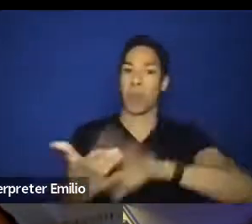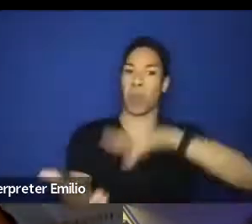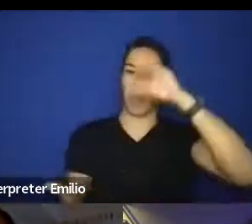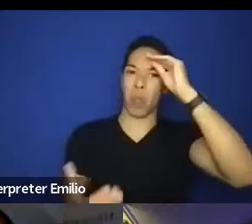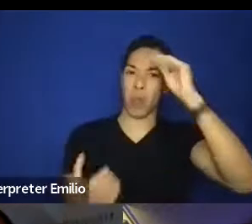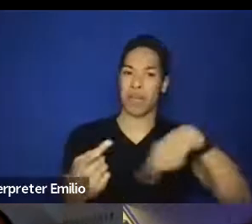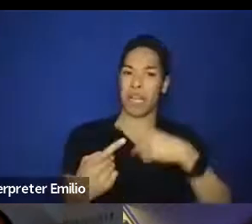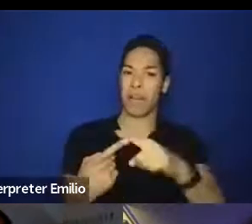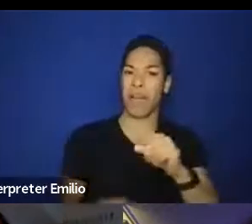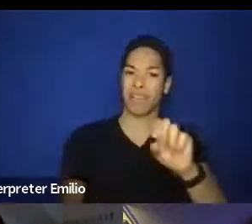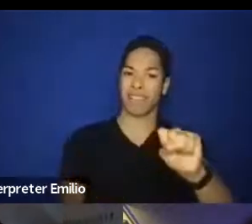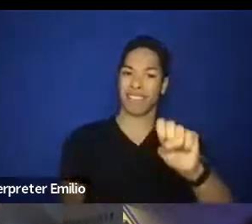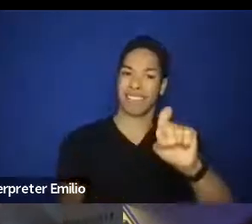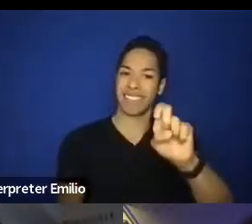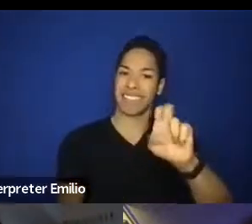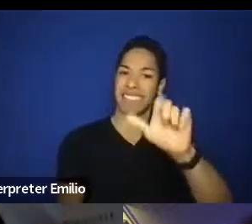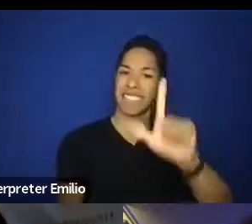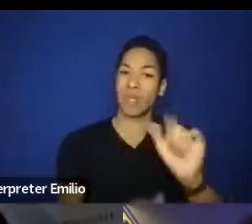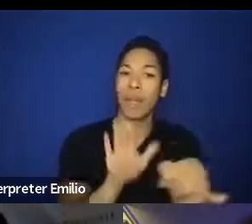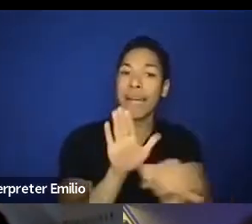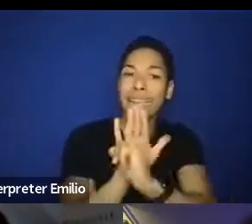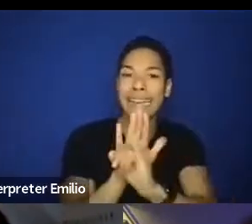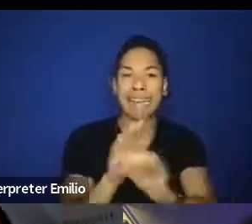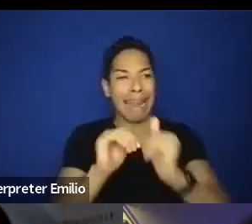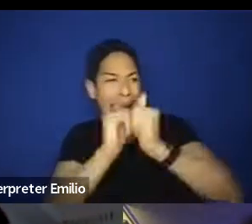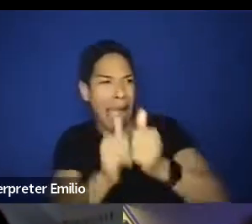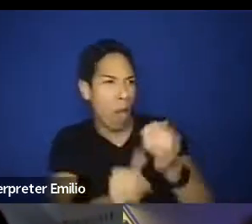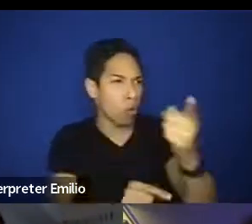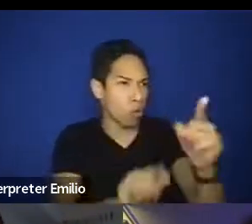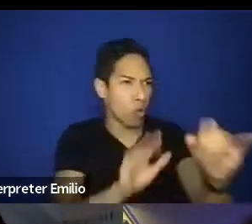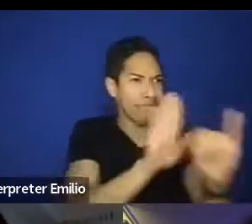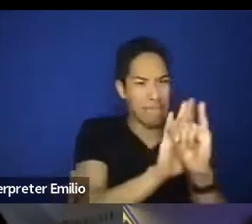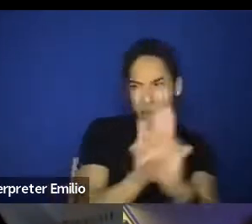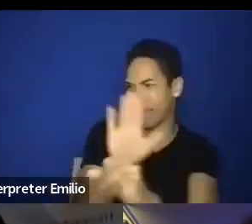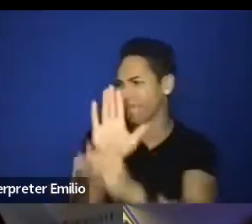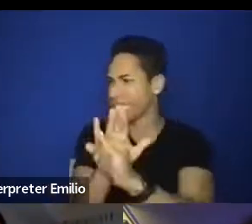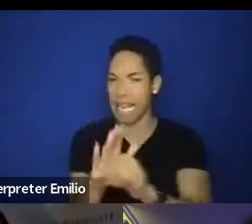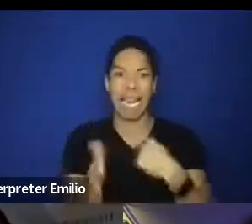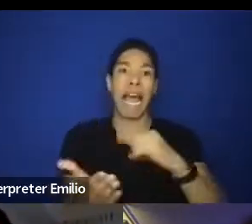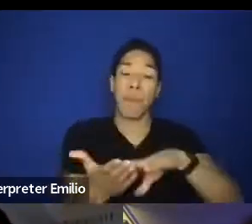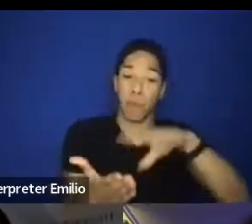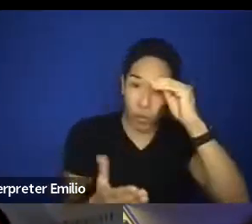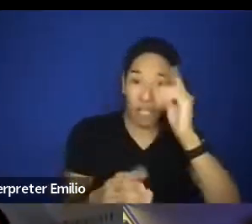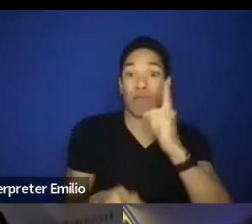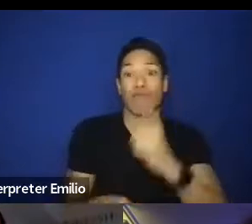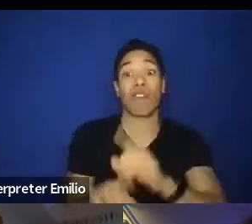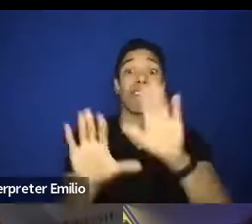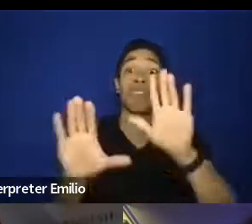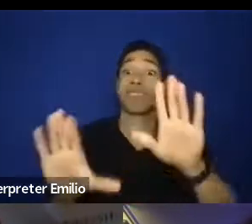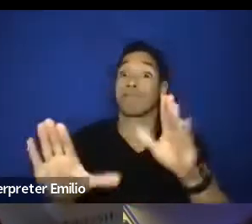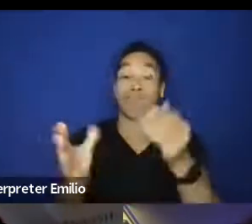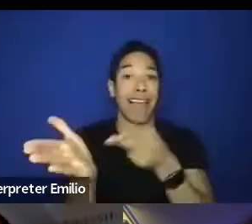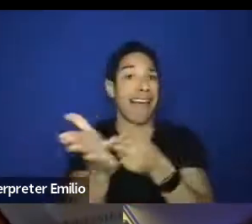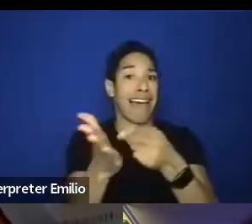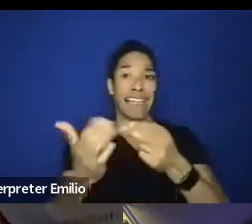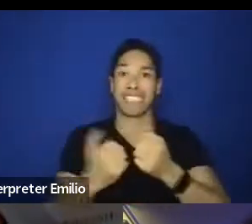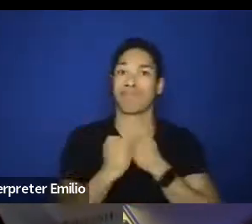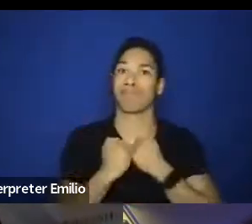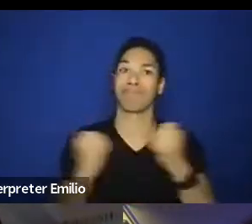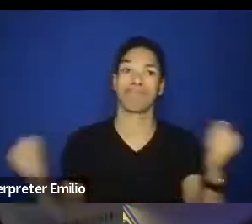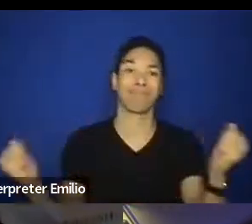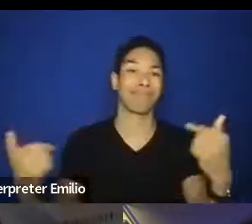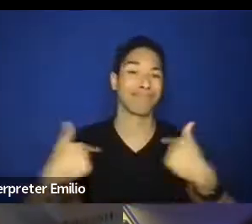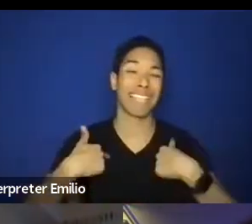and you know, how everyone identifies and how to get that right. And please understand that I have made mistakes, and it's scary,